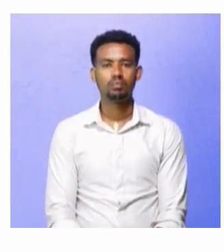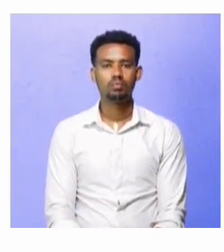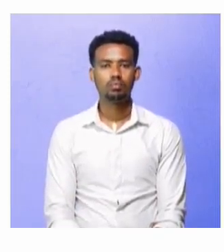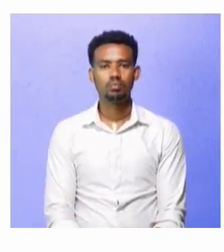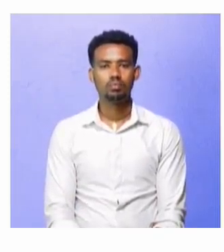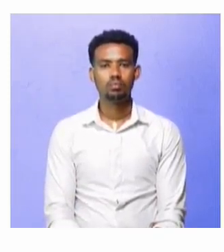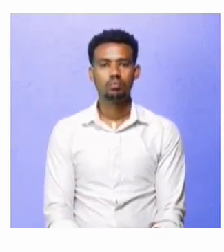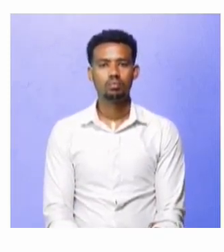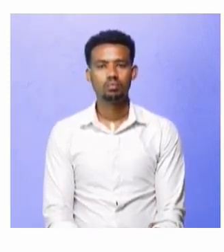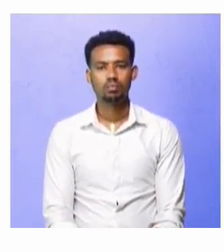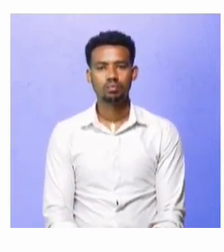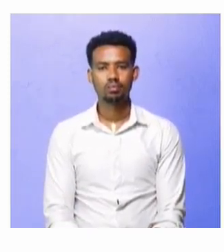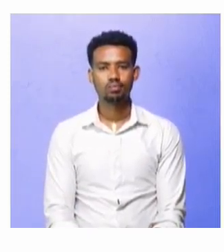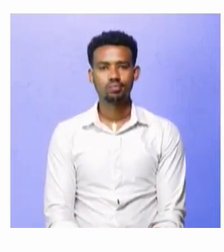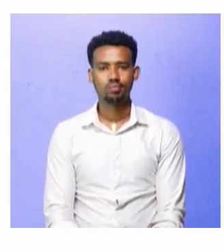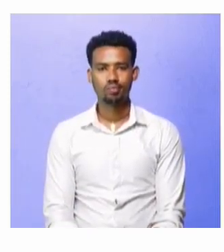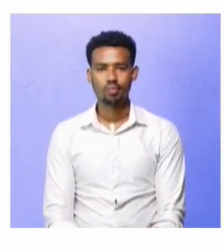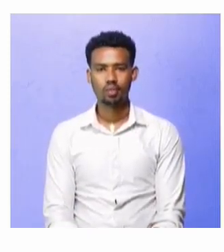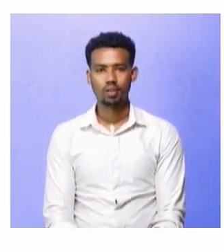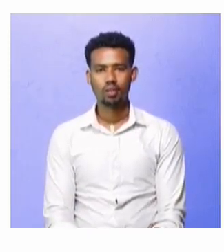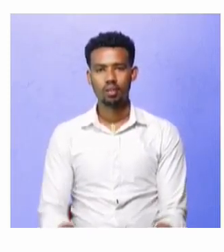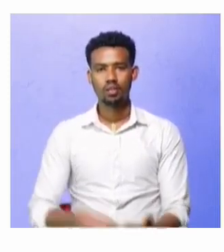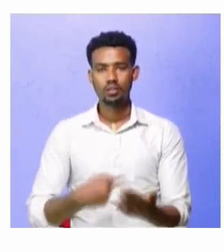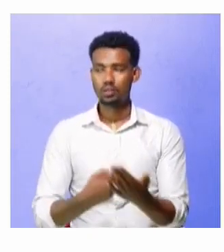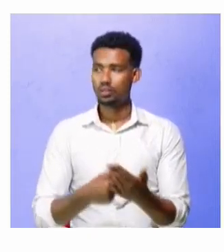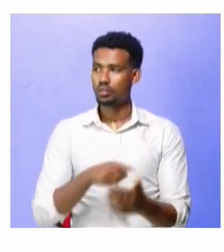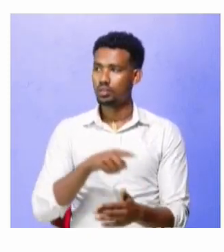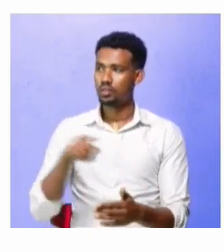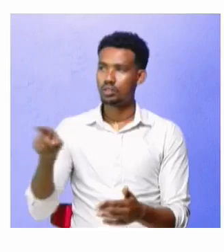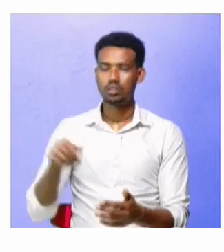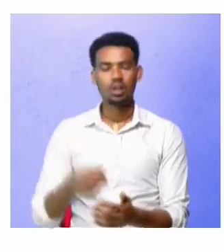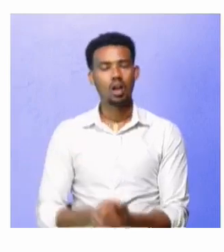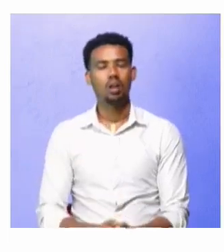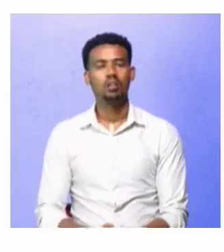Prepositions of place. These are